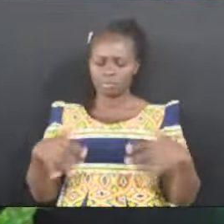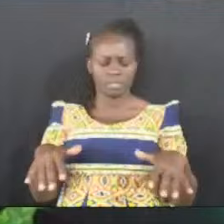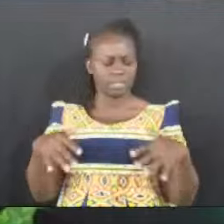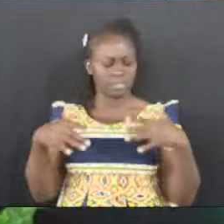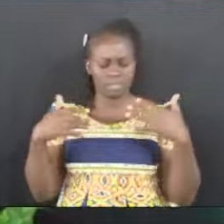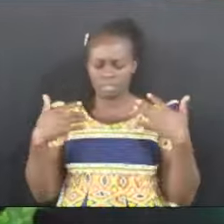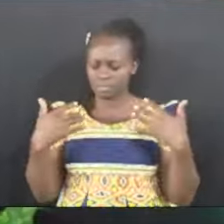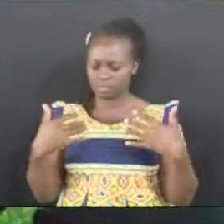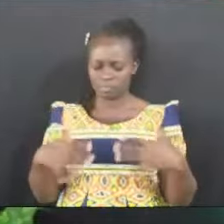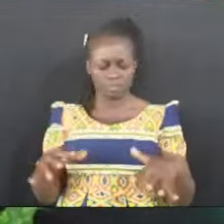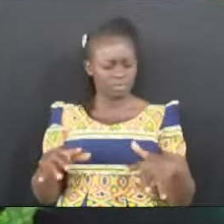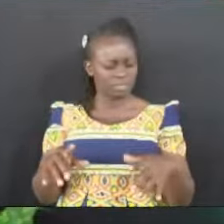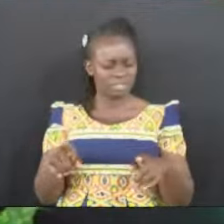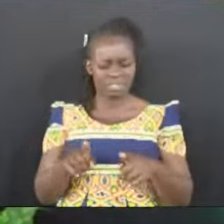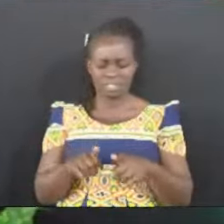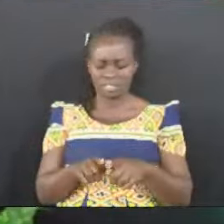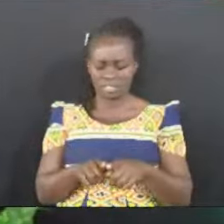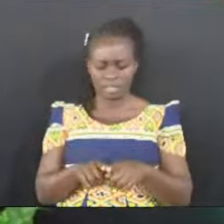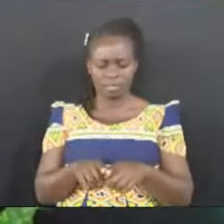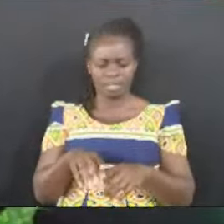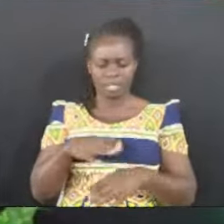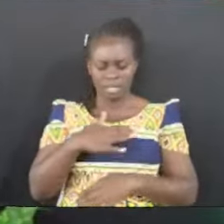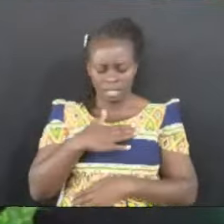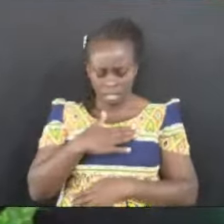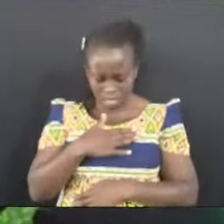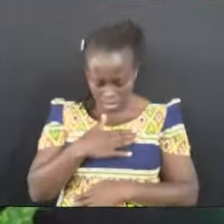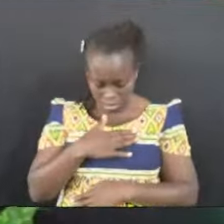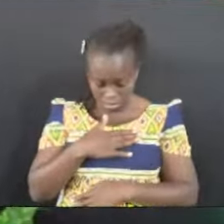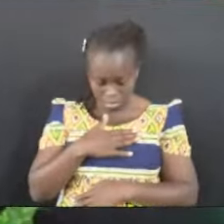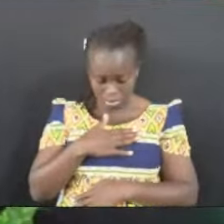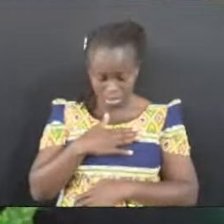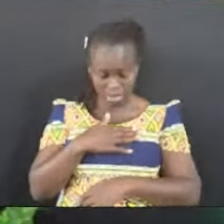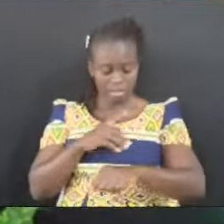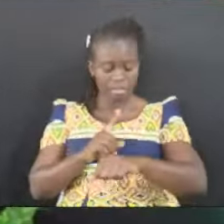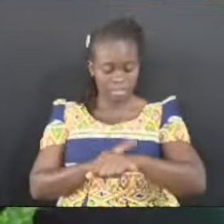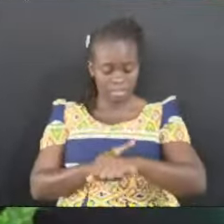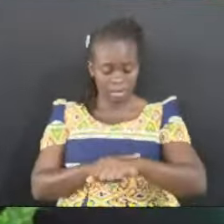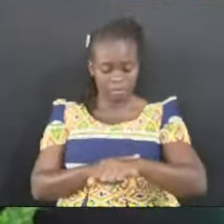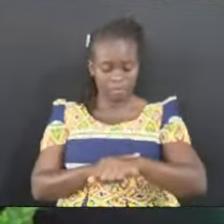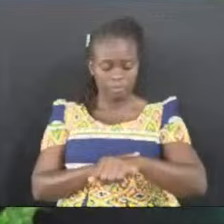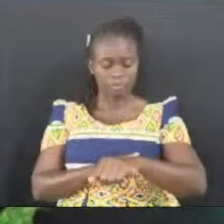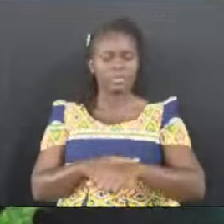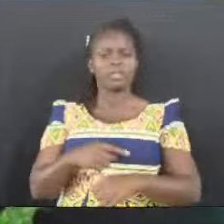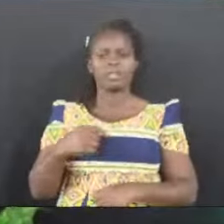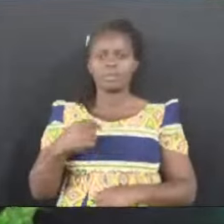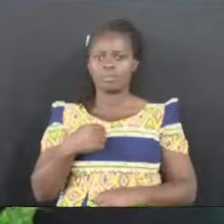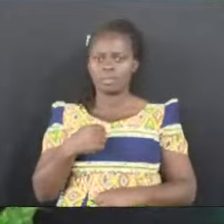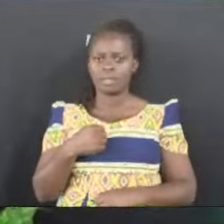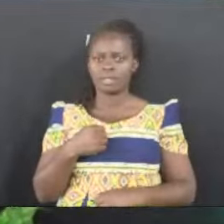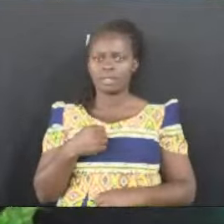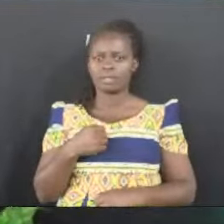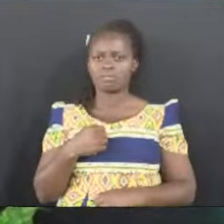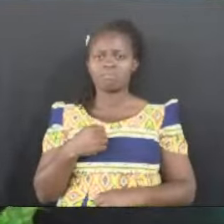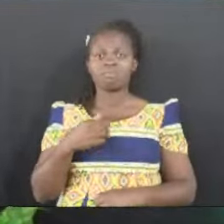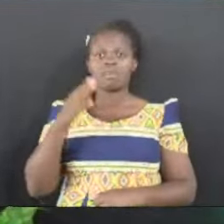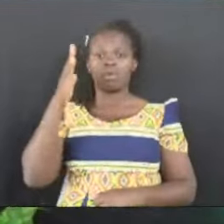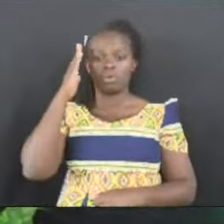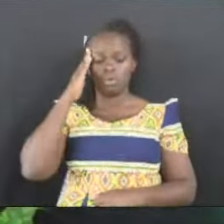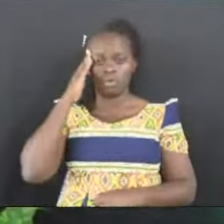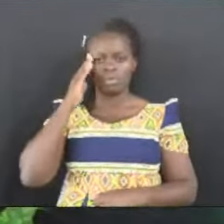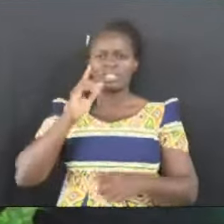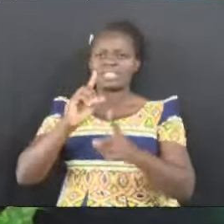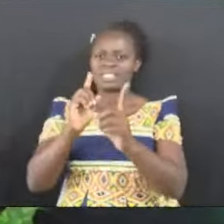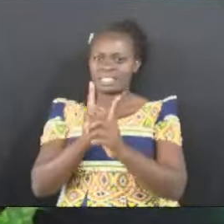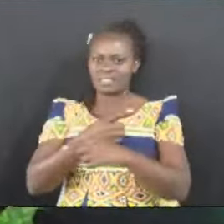the most humbling part is I receive messages from literally all over the world, brothers and